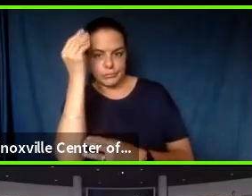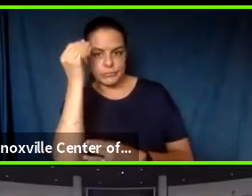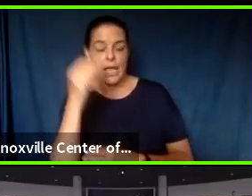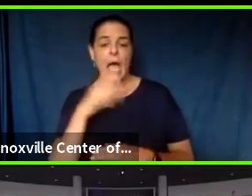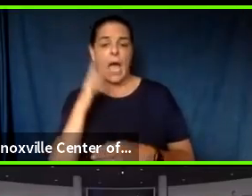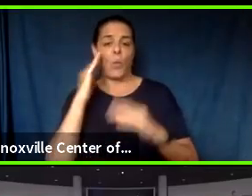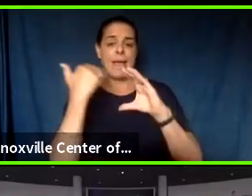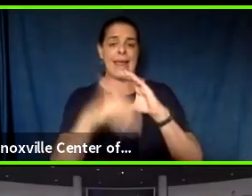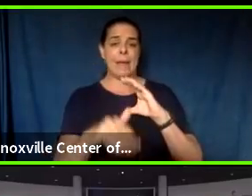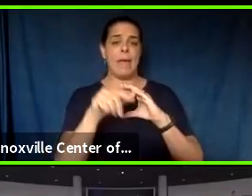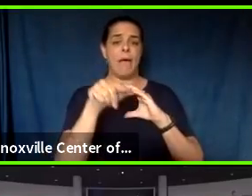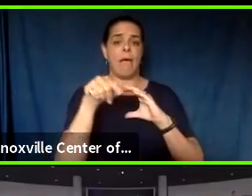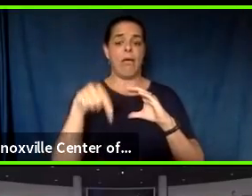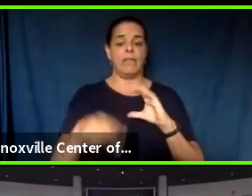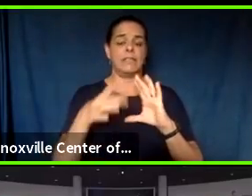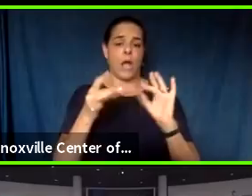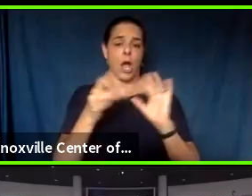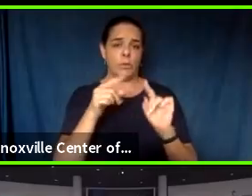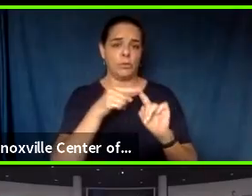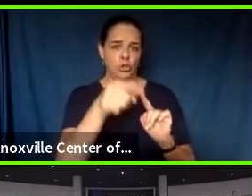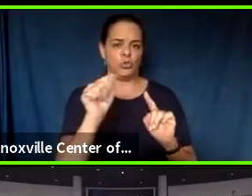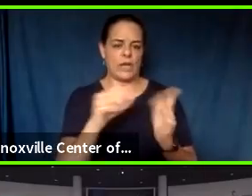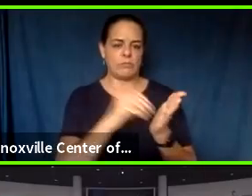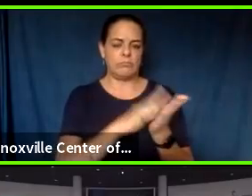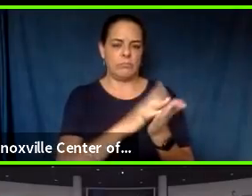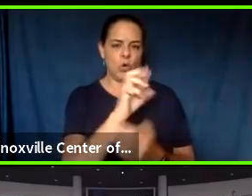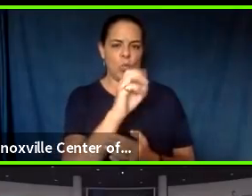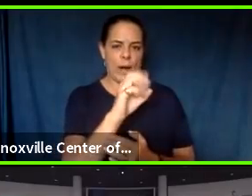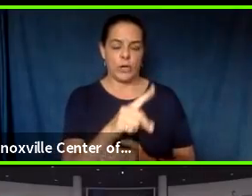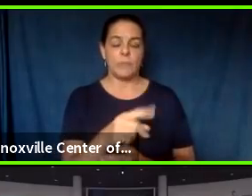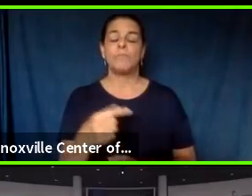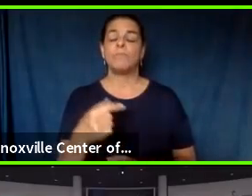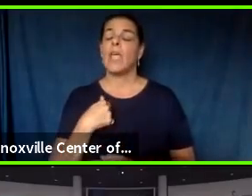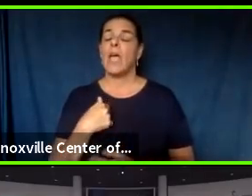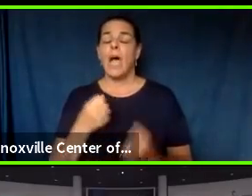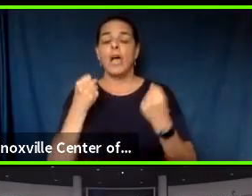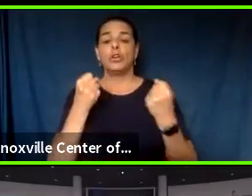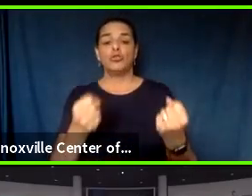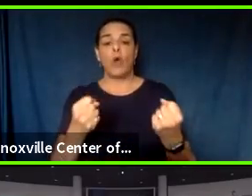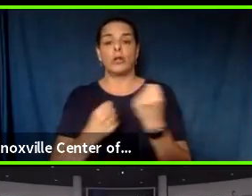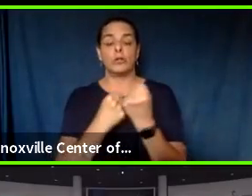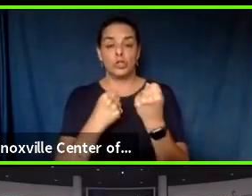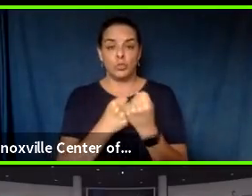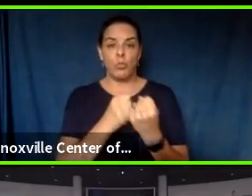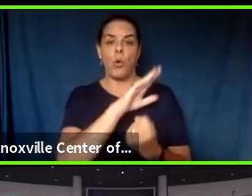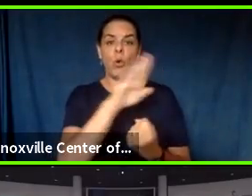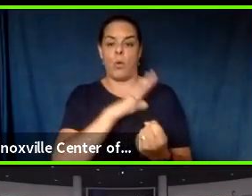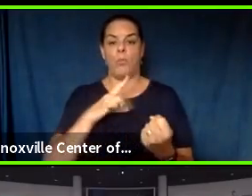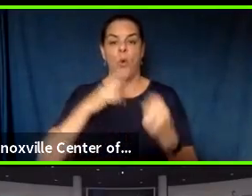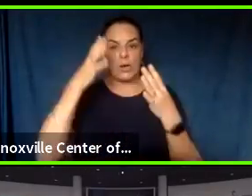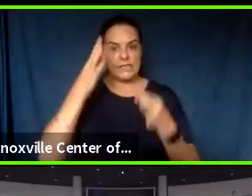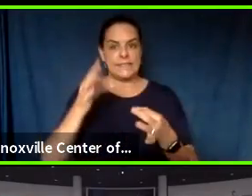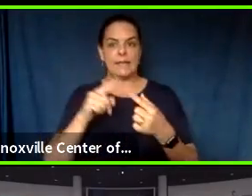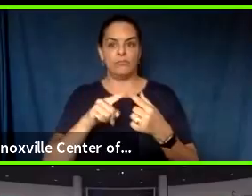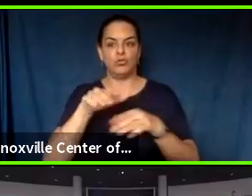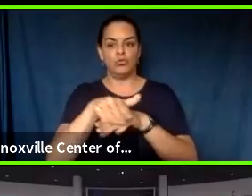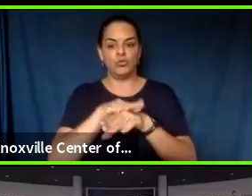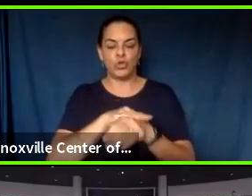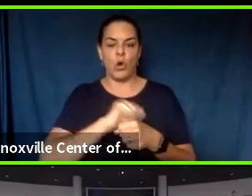public record if you'd like. I strongly support the recent decisions the board has made towards slowing the spread of COVID-19